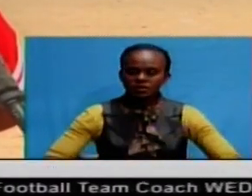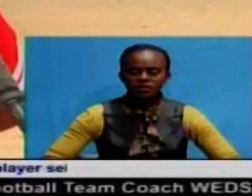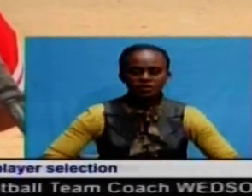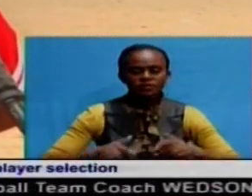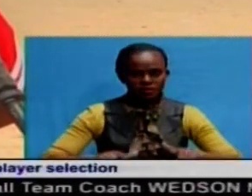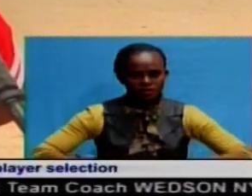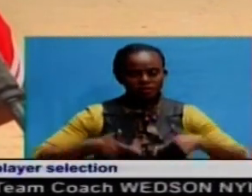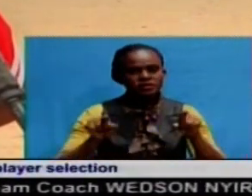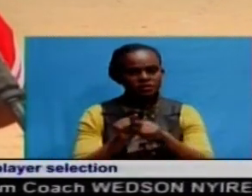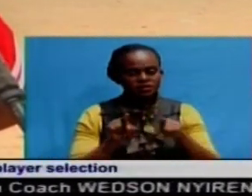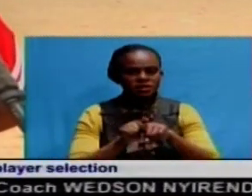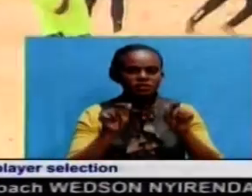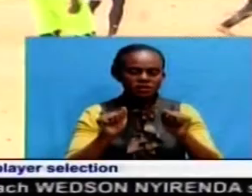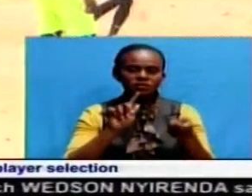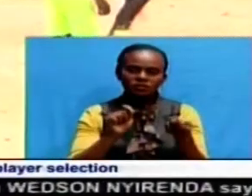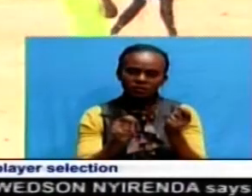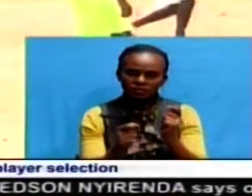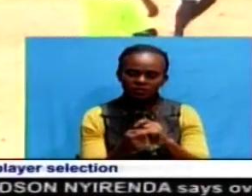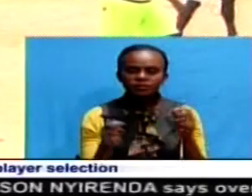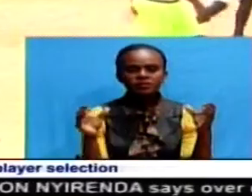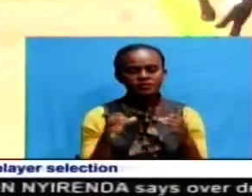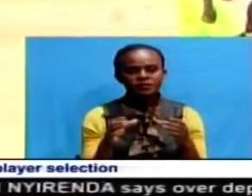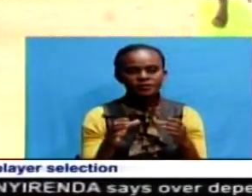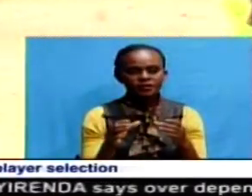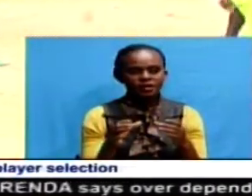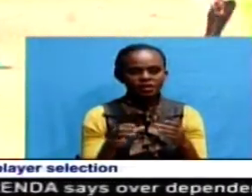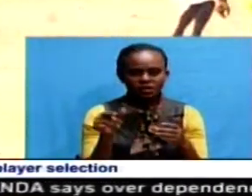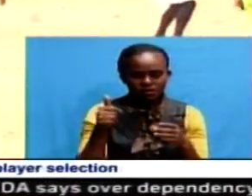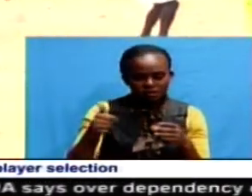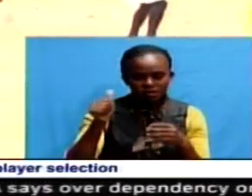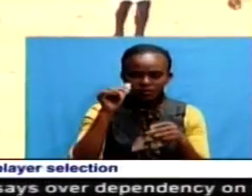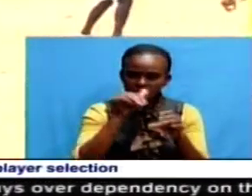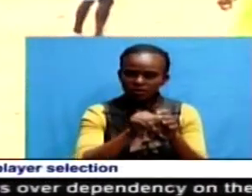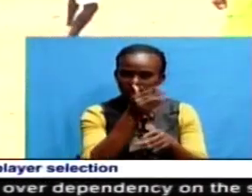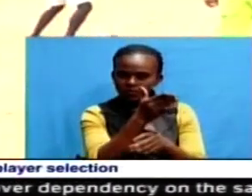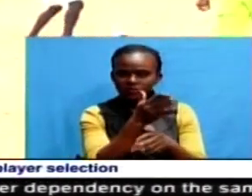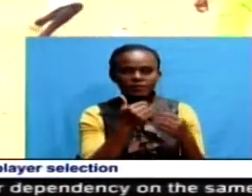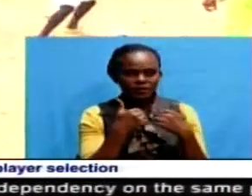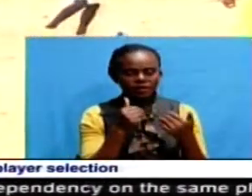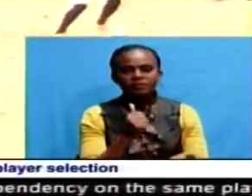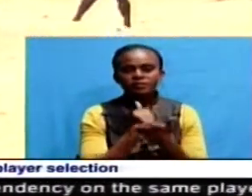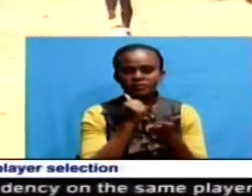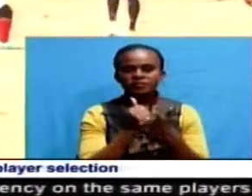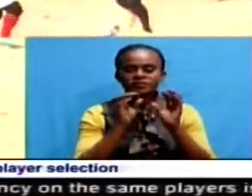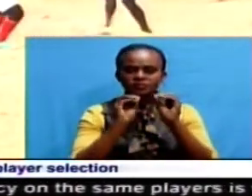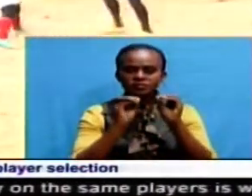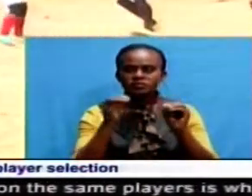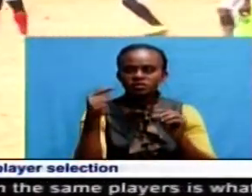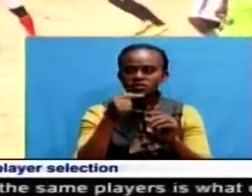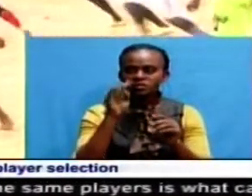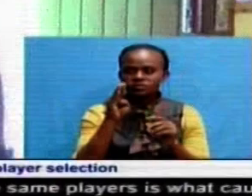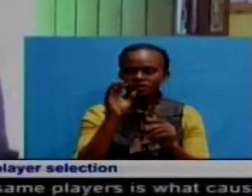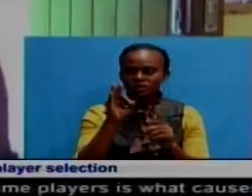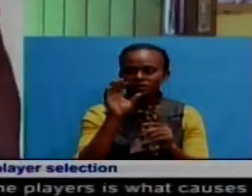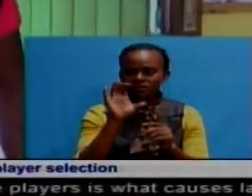change the face of this community. When she is not on the pitch, Kanyemba, an assistant coach for the Green Buffalo's women